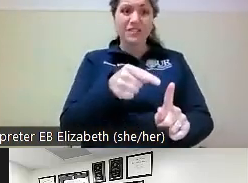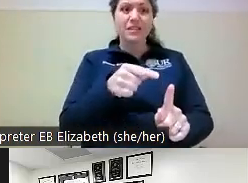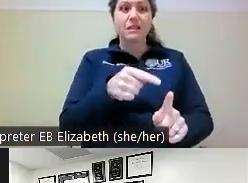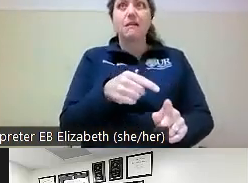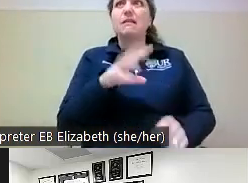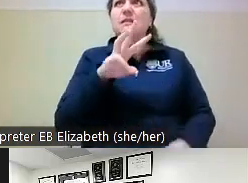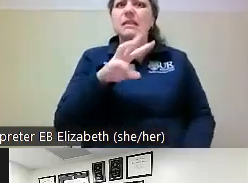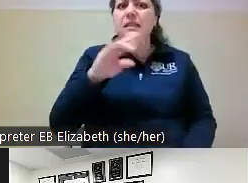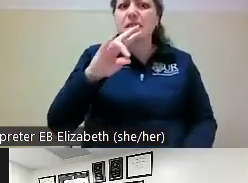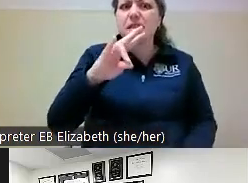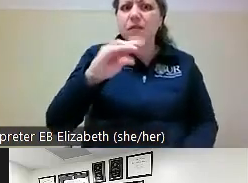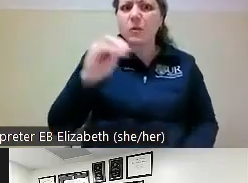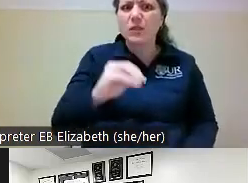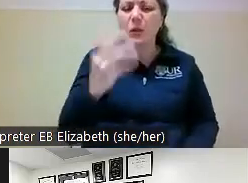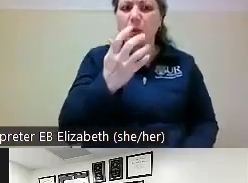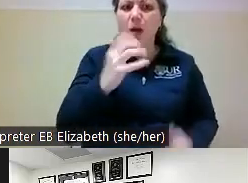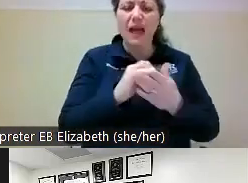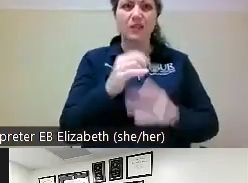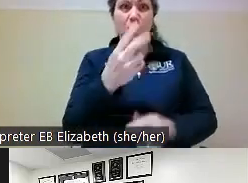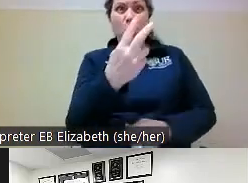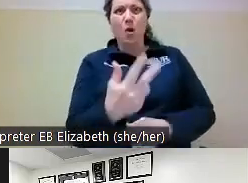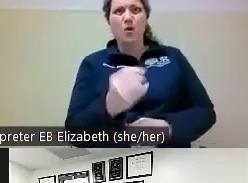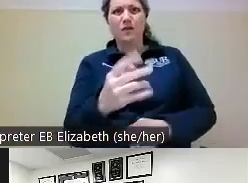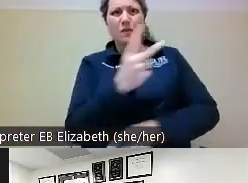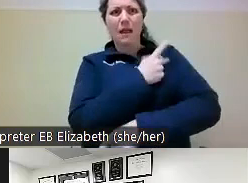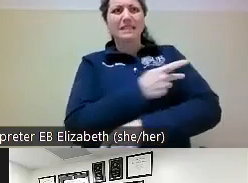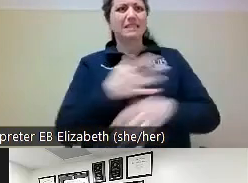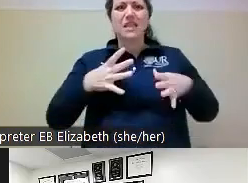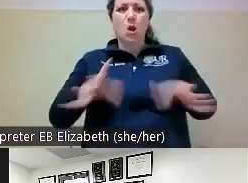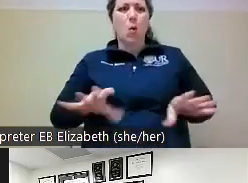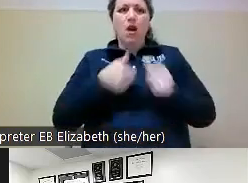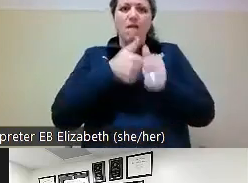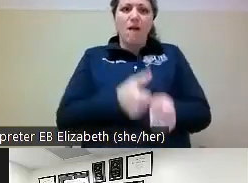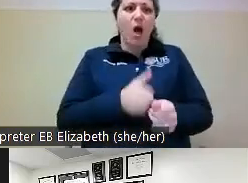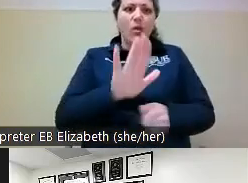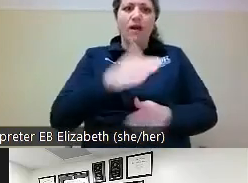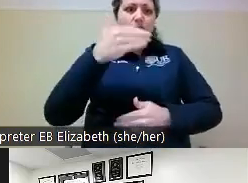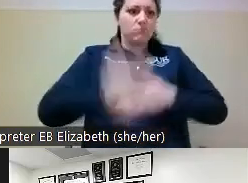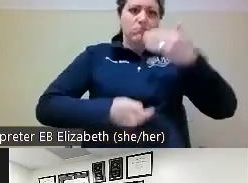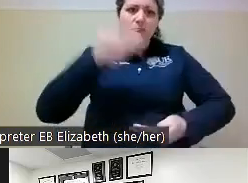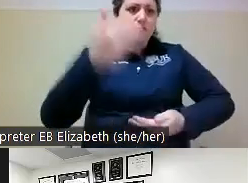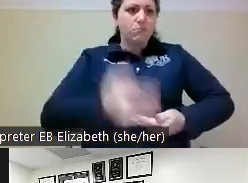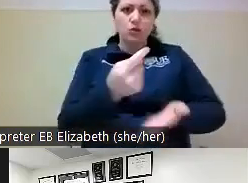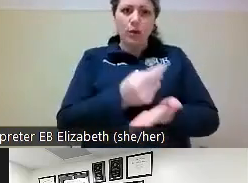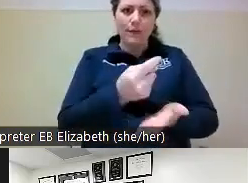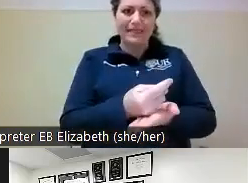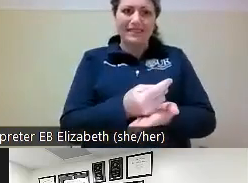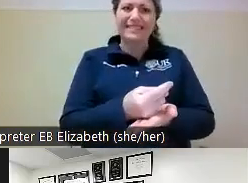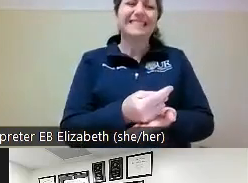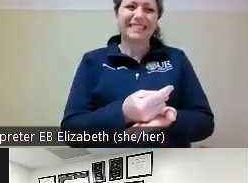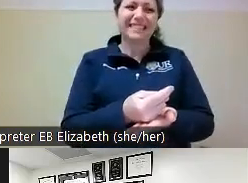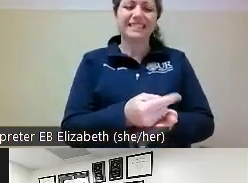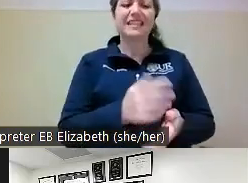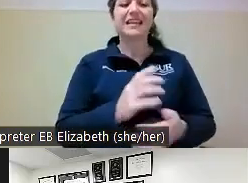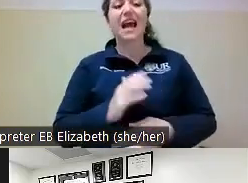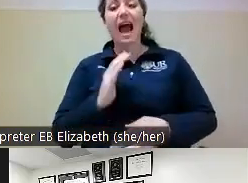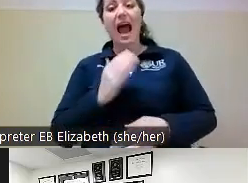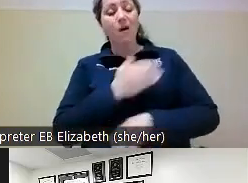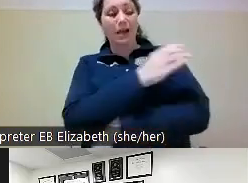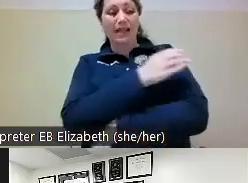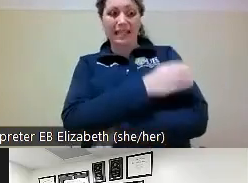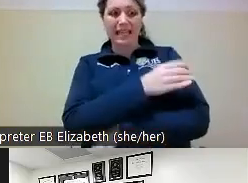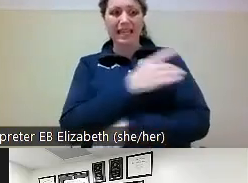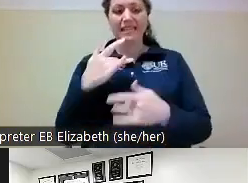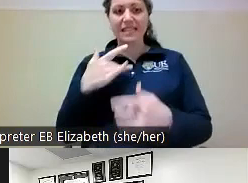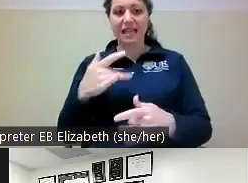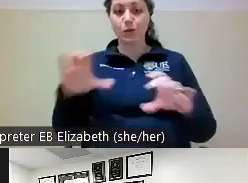which is a lot of patients. That's 2/3 of the patients not following up as they should. Our clinic will typically